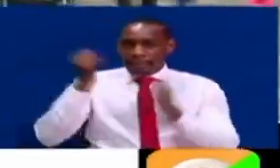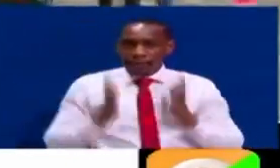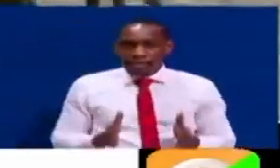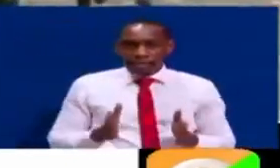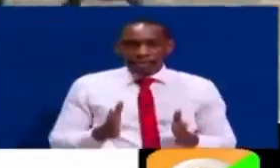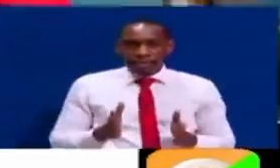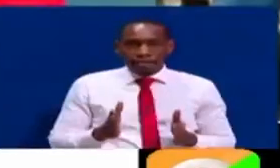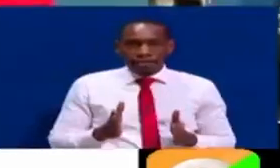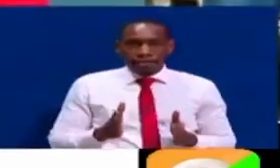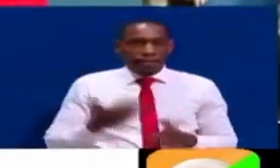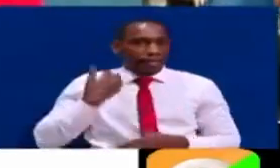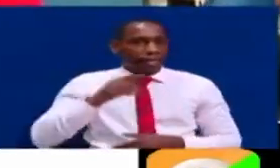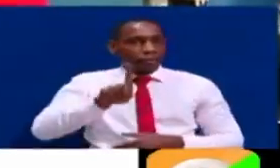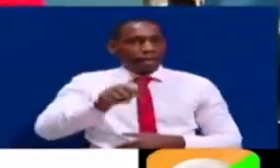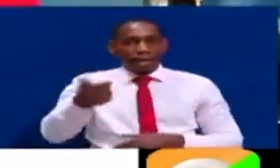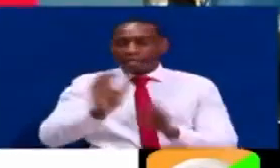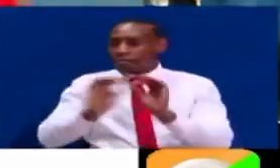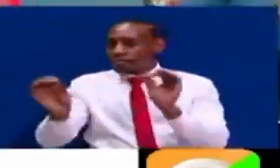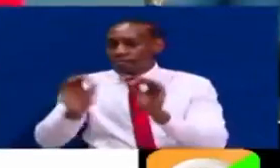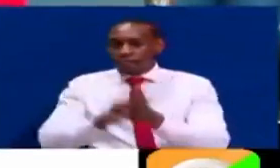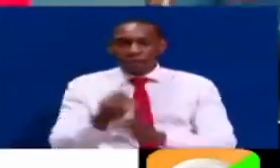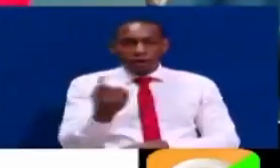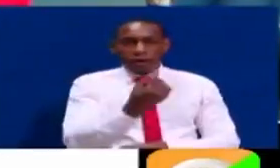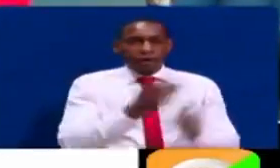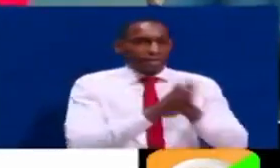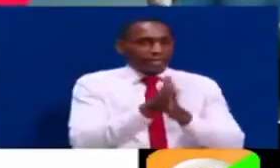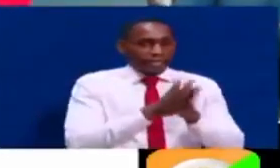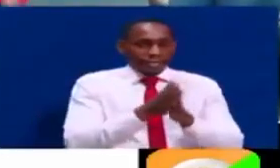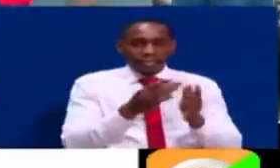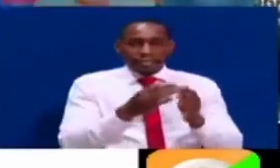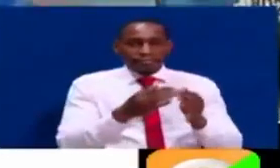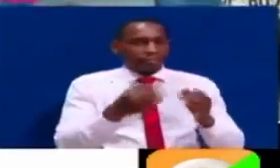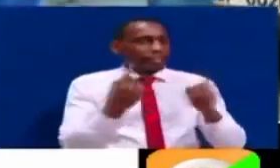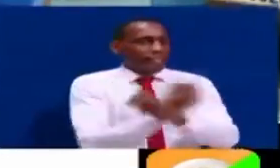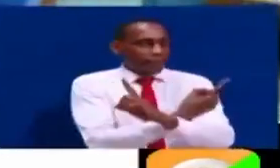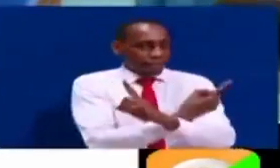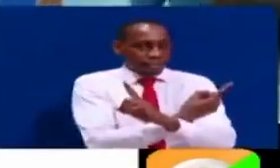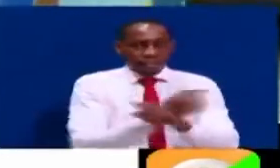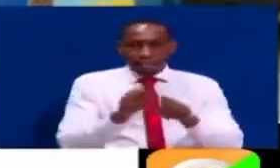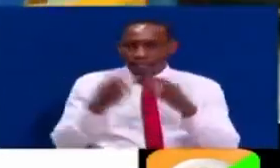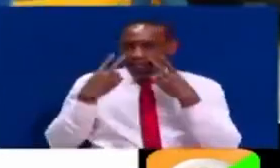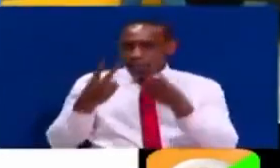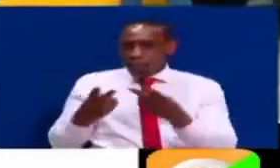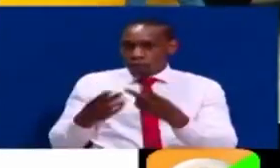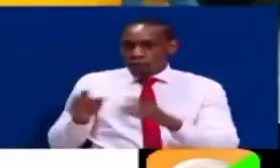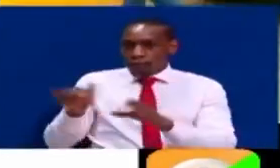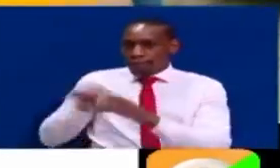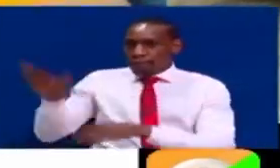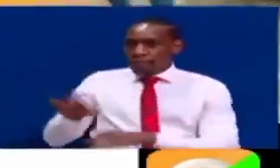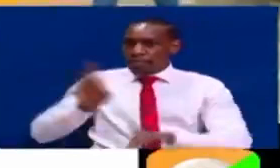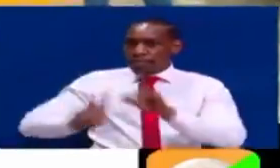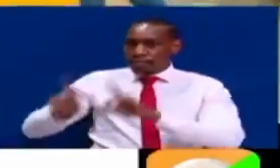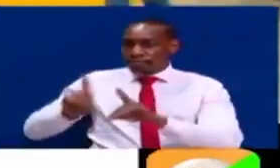politicians don't hate each other. Only their interests differ. I watched the members of parliament dancing